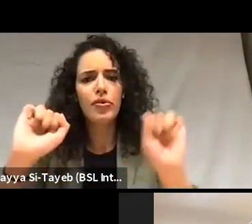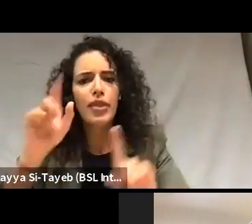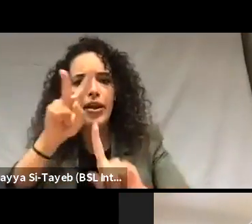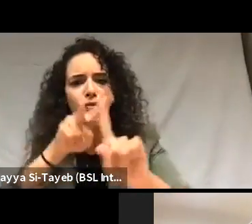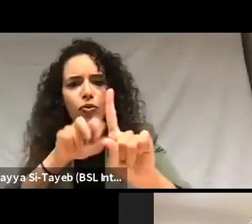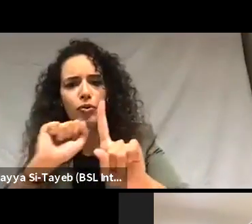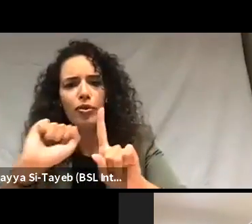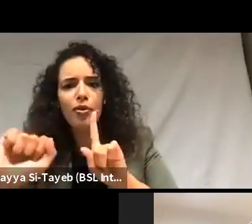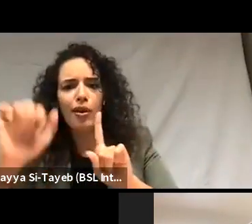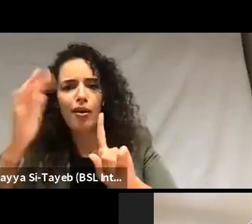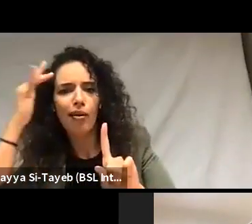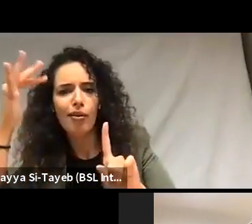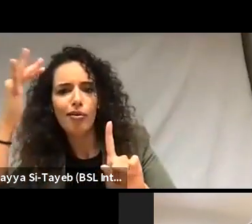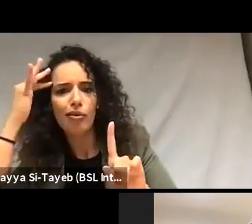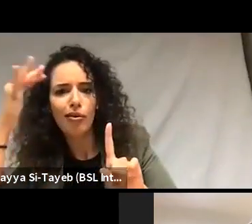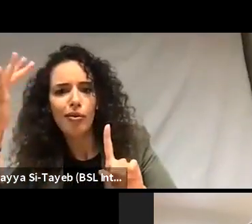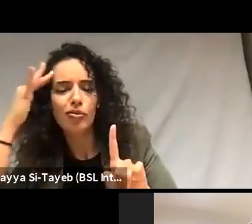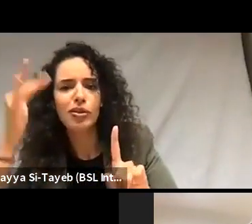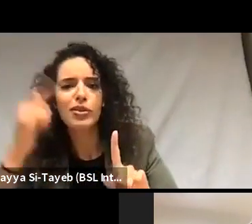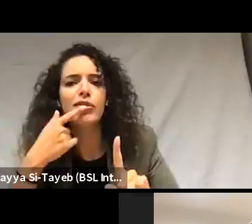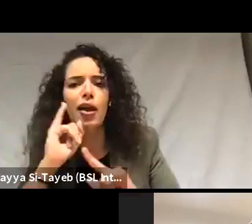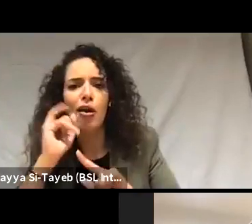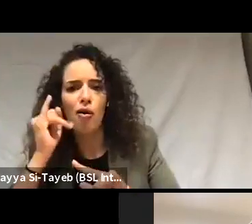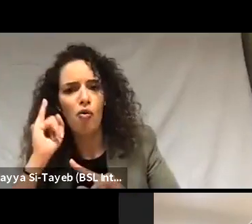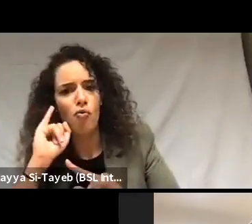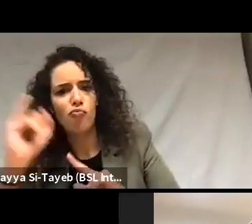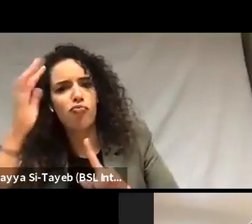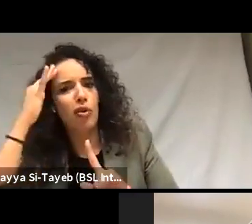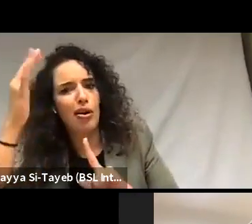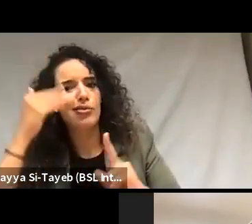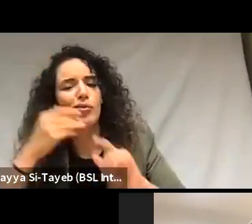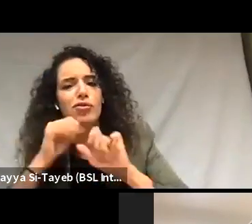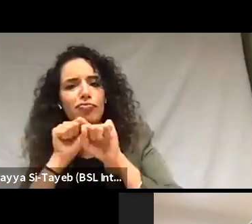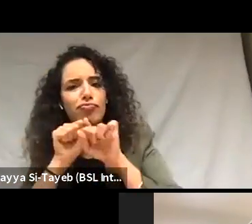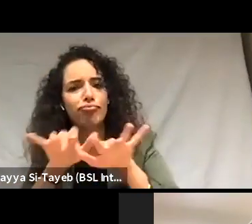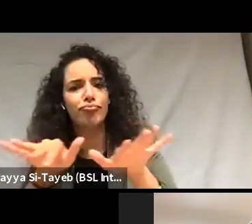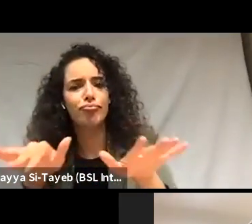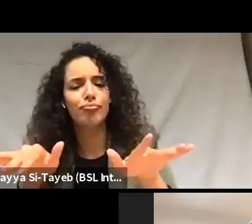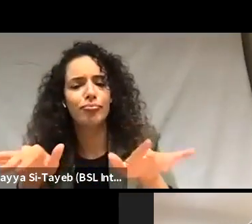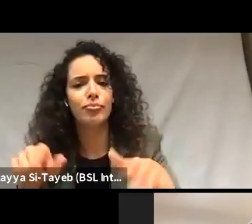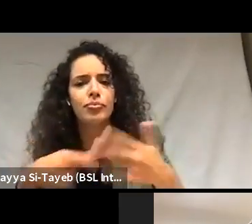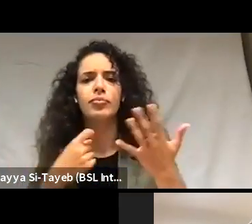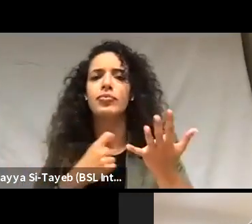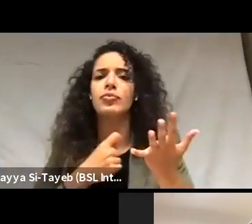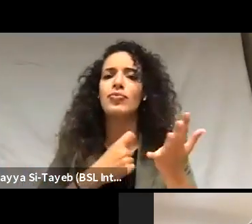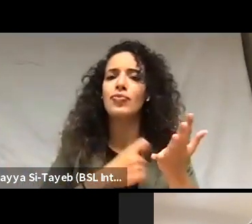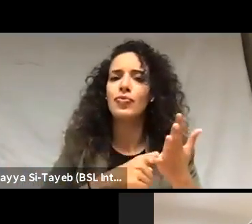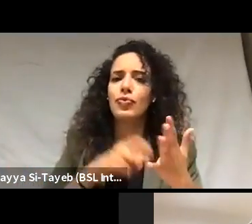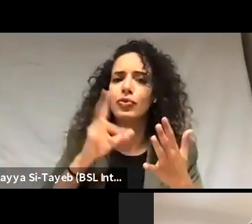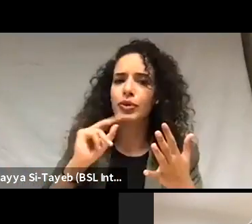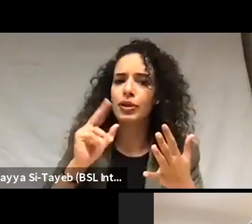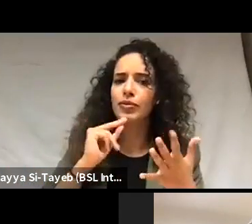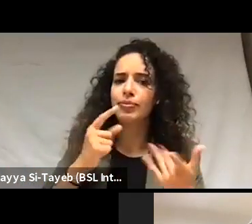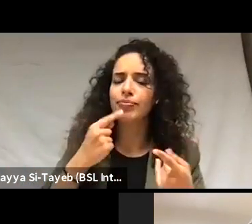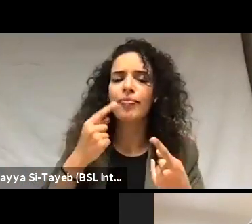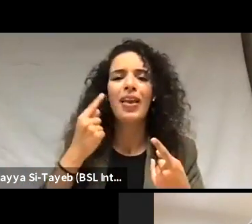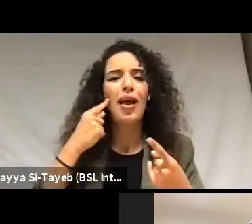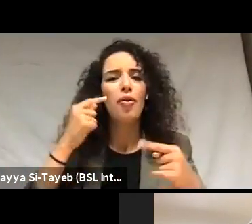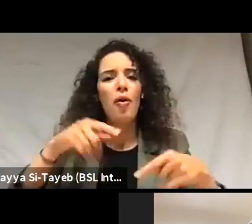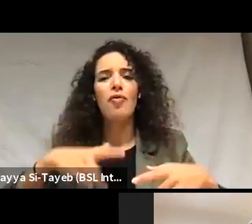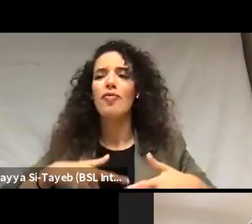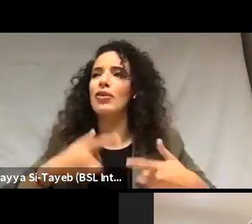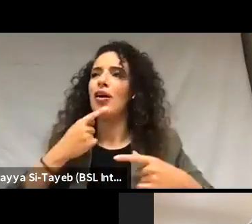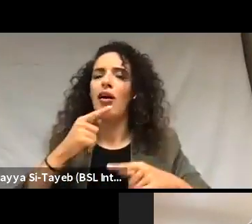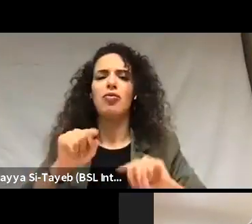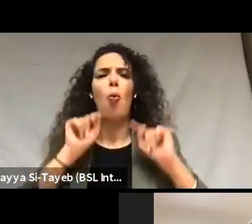and slanders. I know this might seem like a kind of a media bashing discussion, but it's not